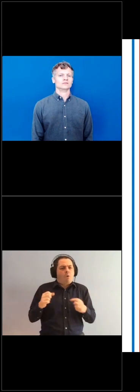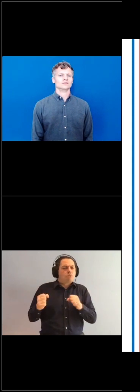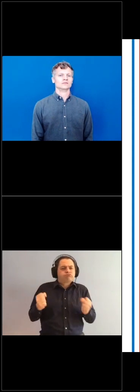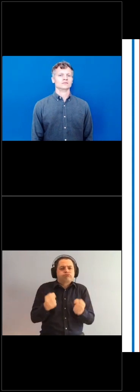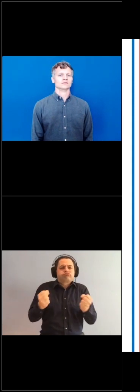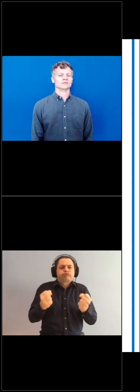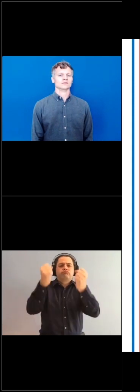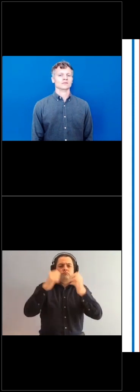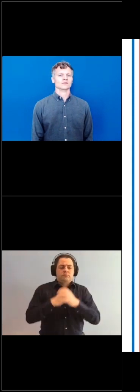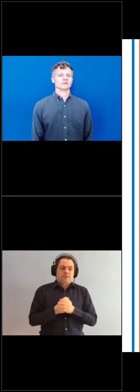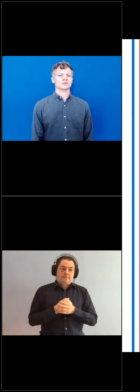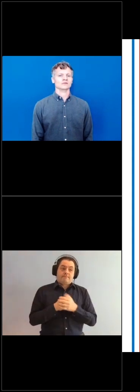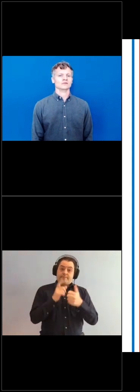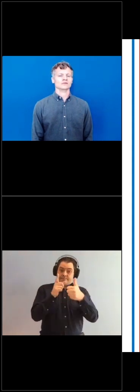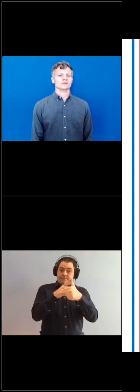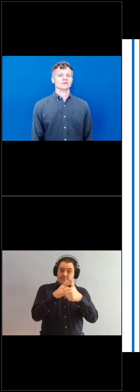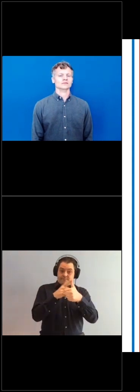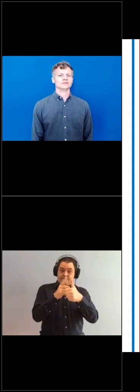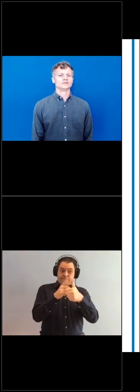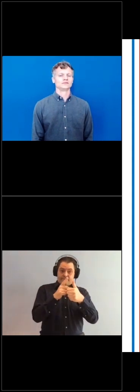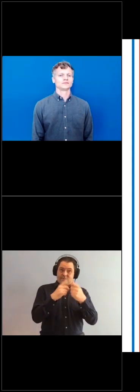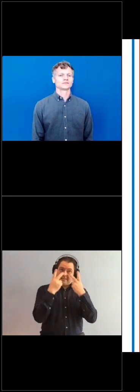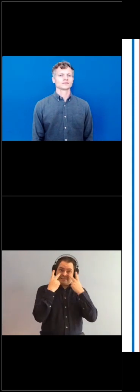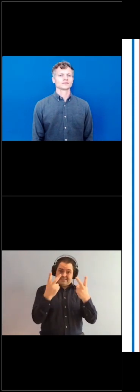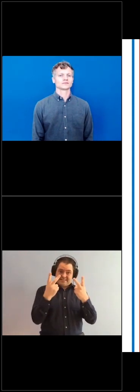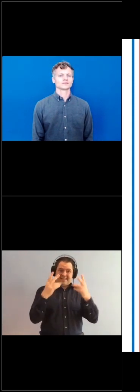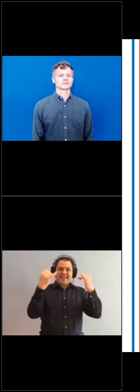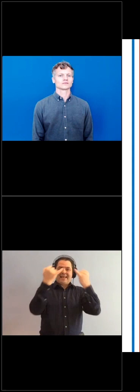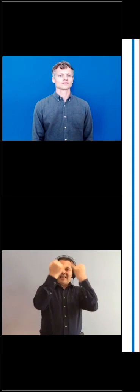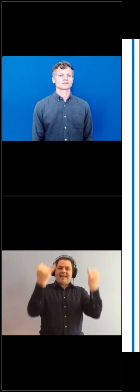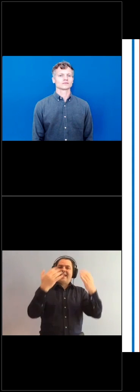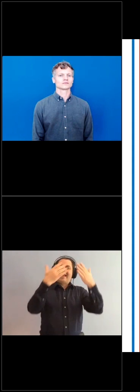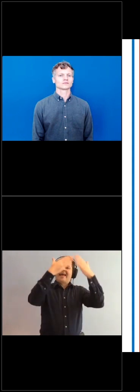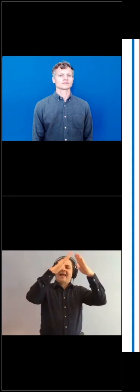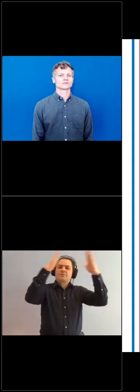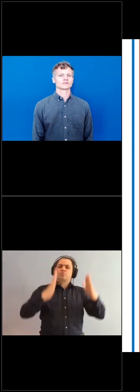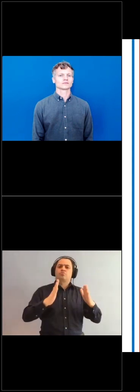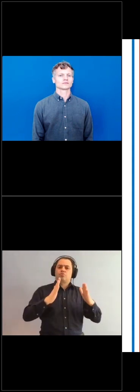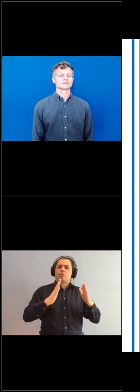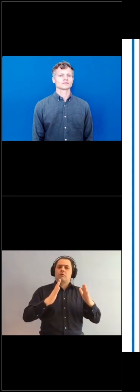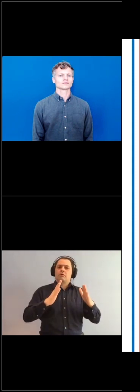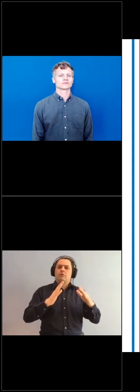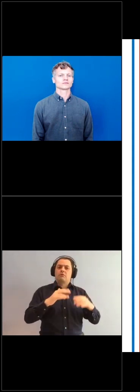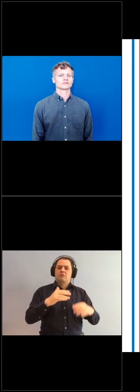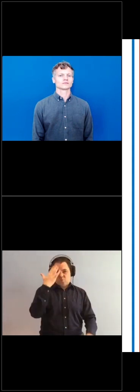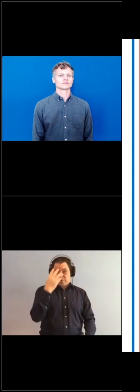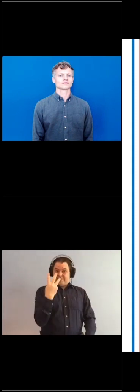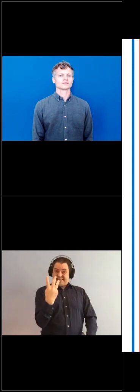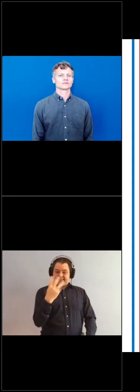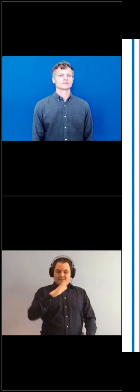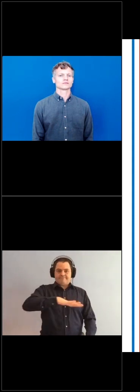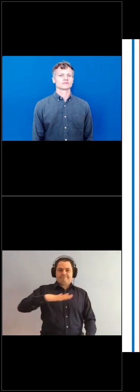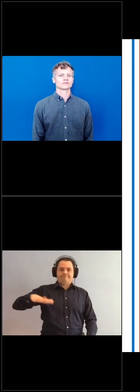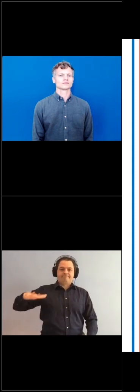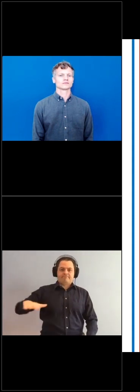first, when we talk about the institutional barriers, it was happened to the 3 children with